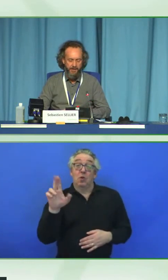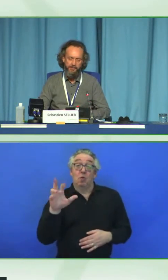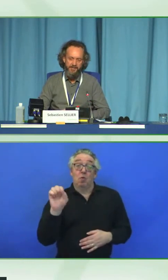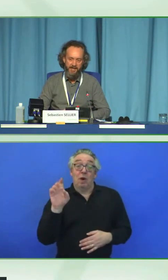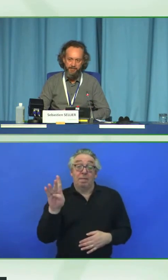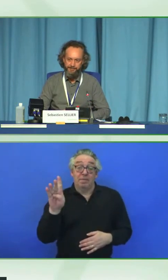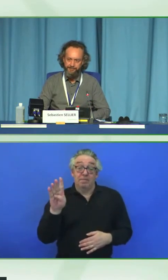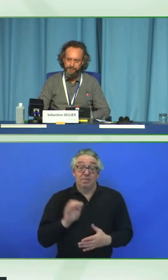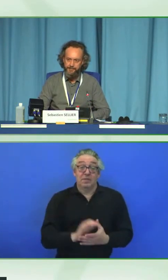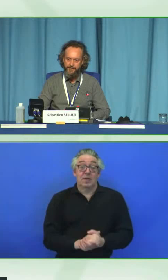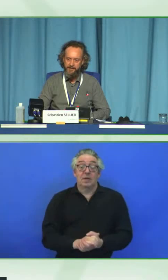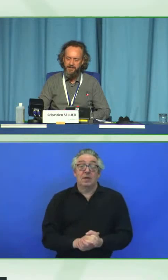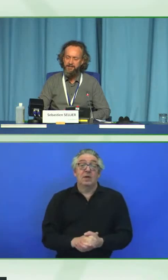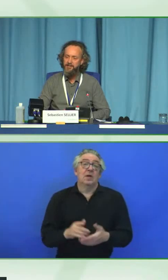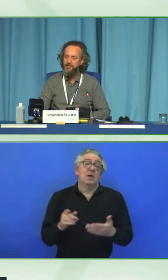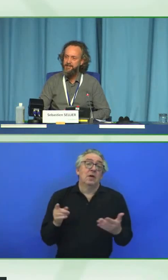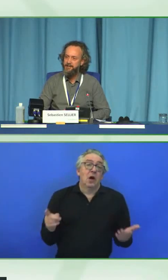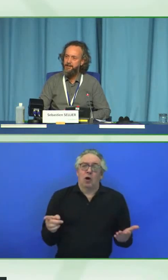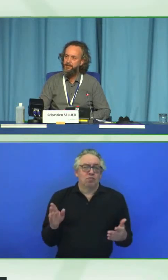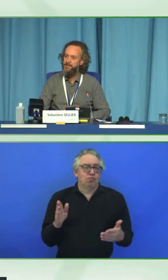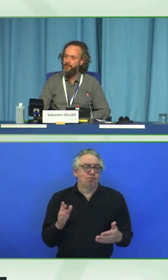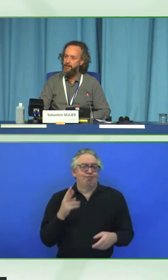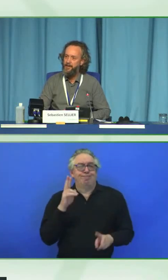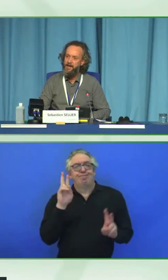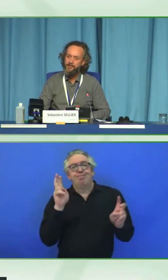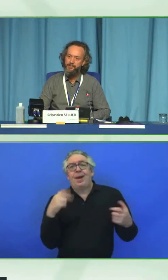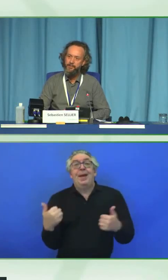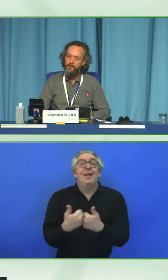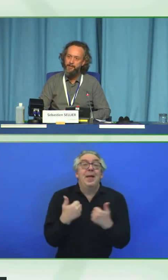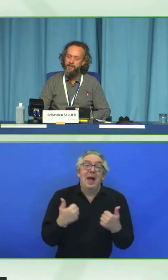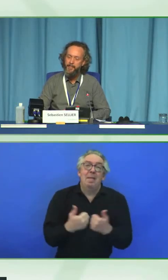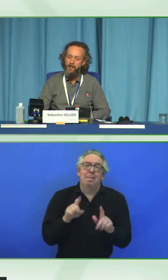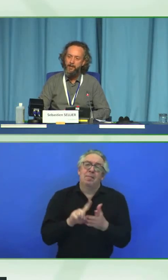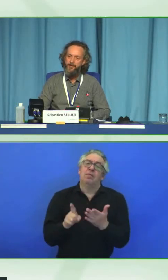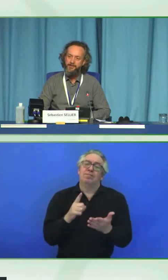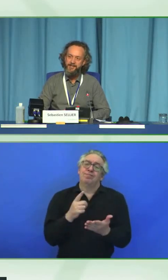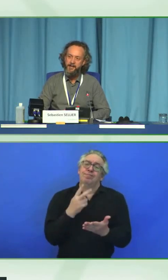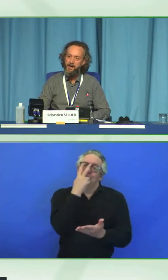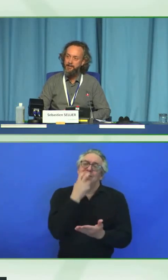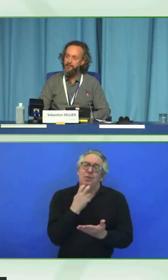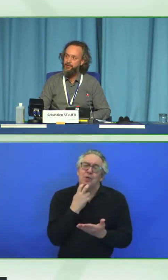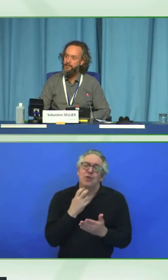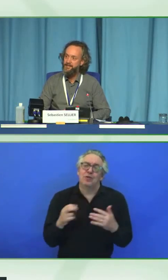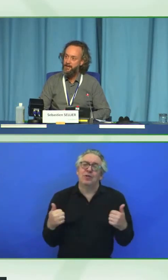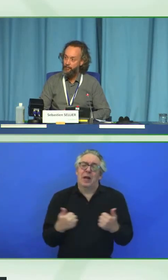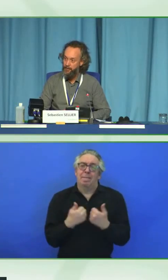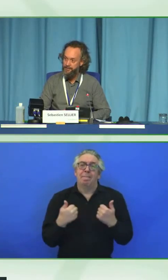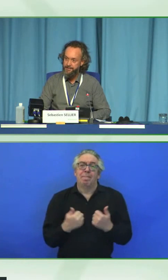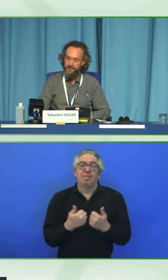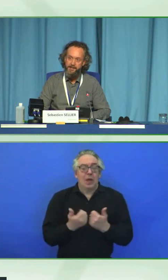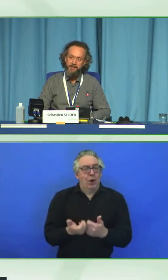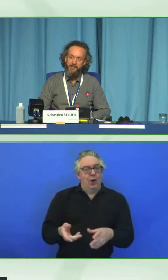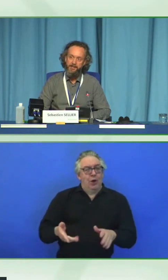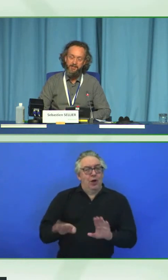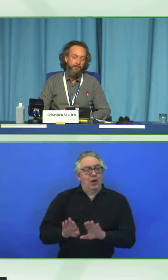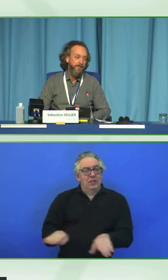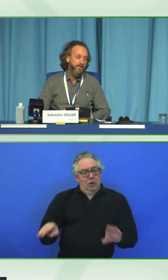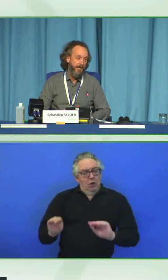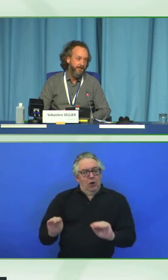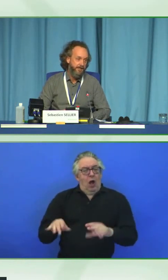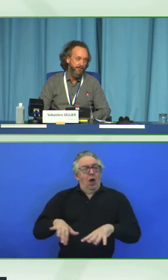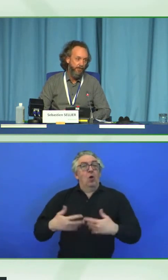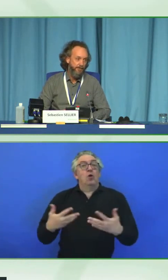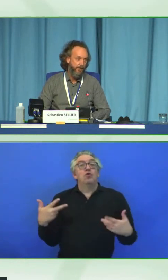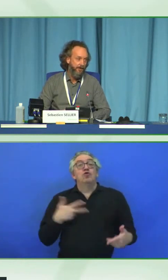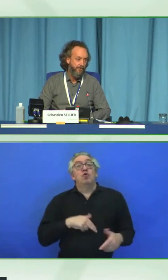it's a serious game that teaches children how to understand how social media works. It's